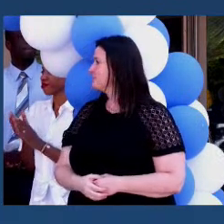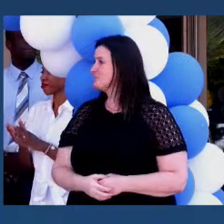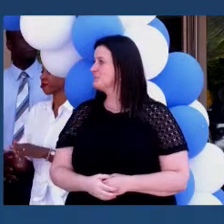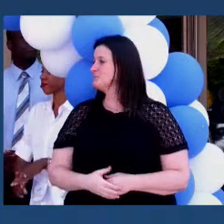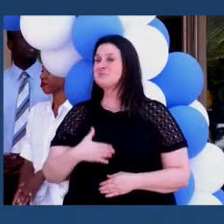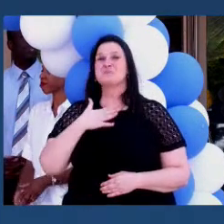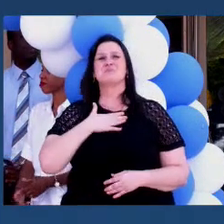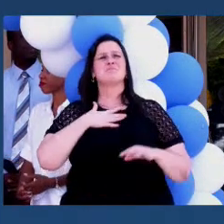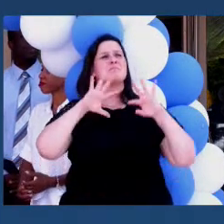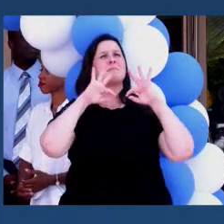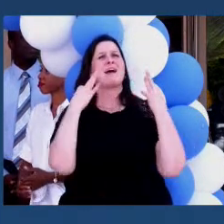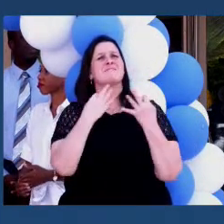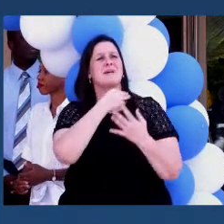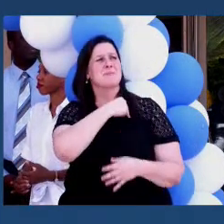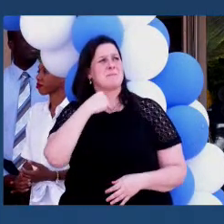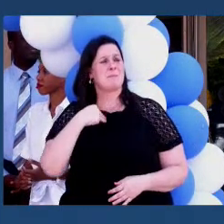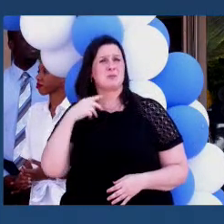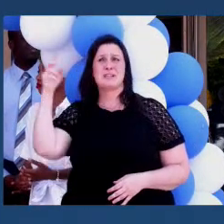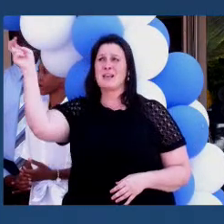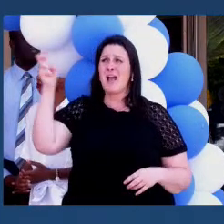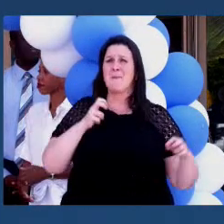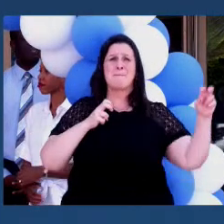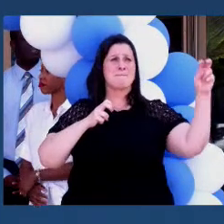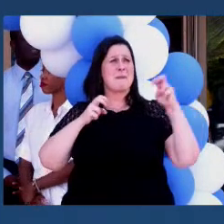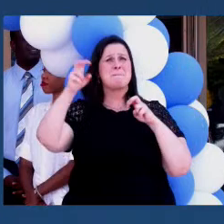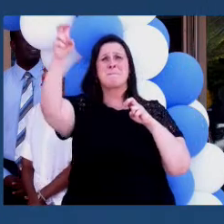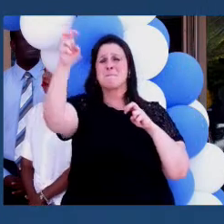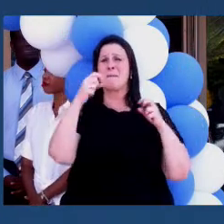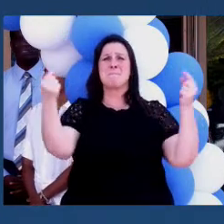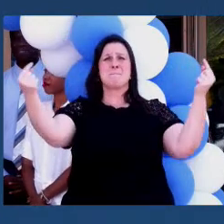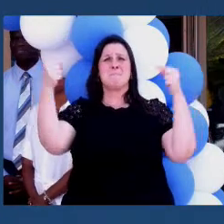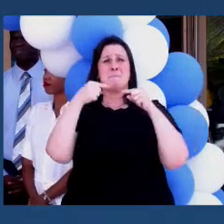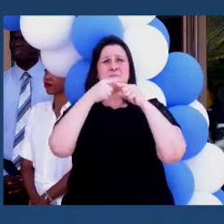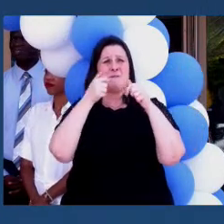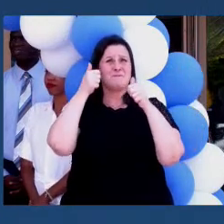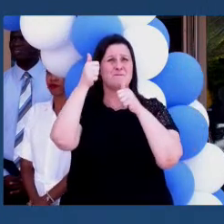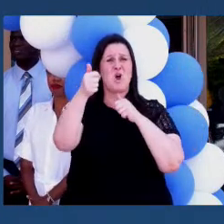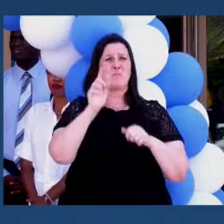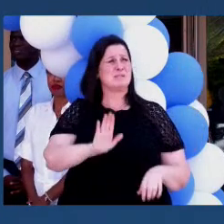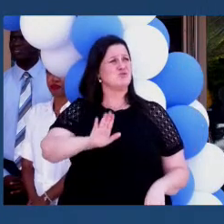My family members who have traveled from afar, please raise